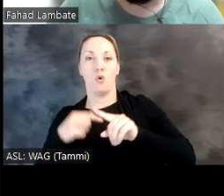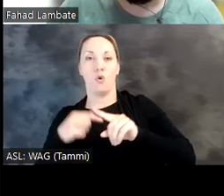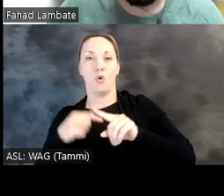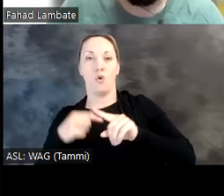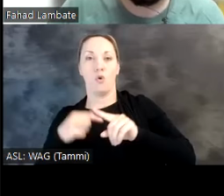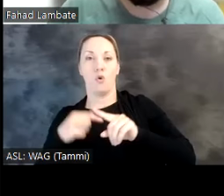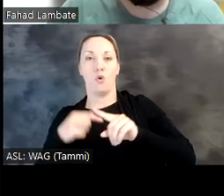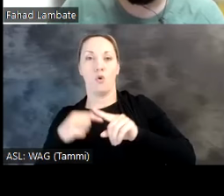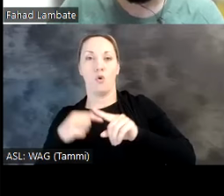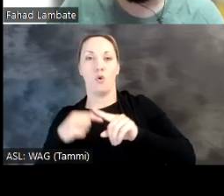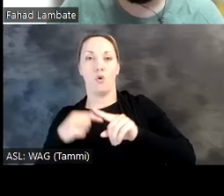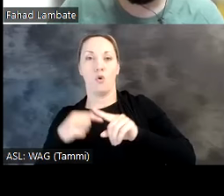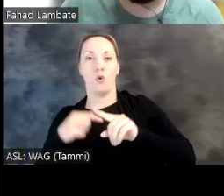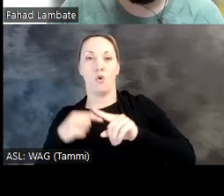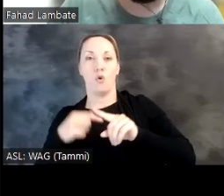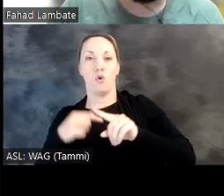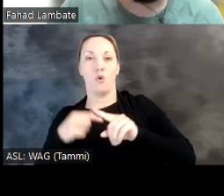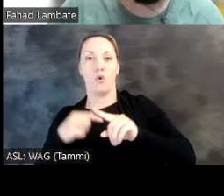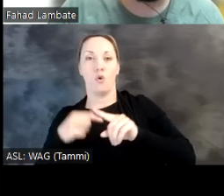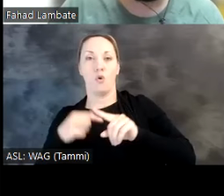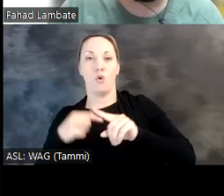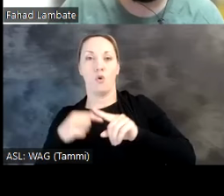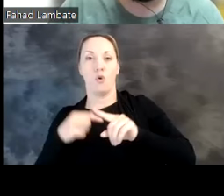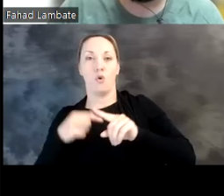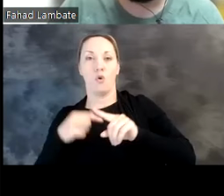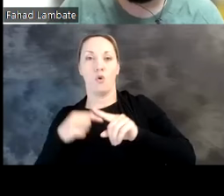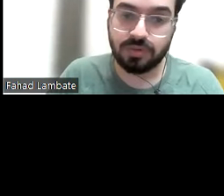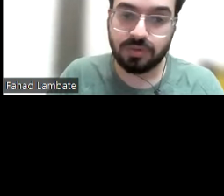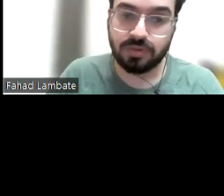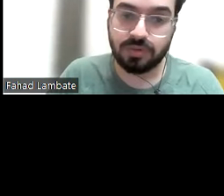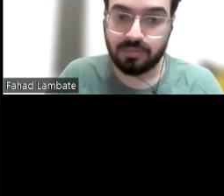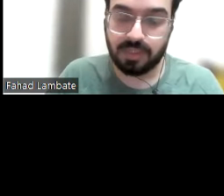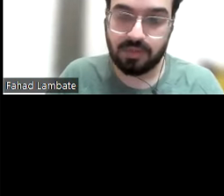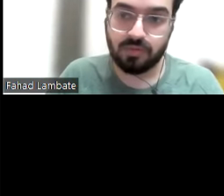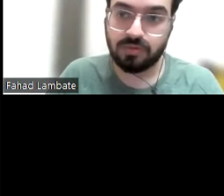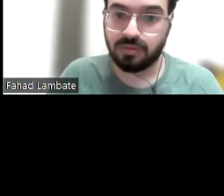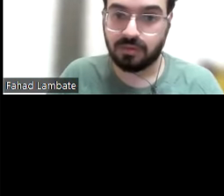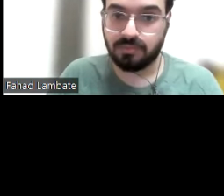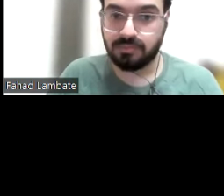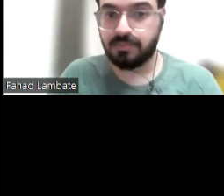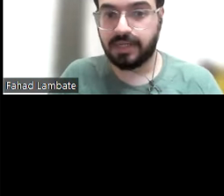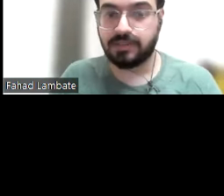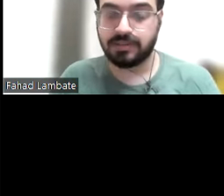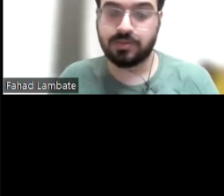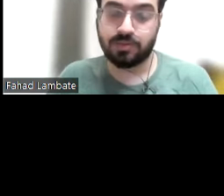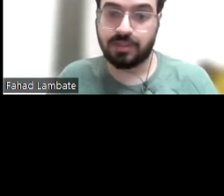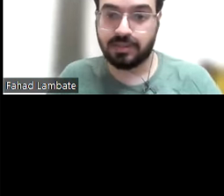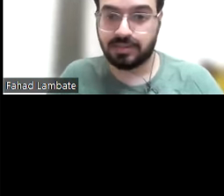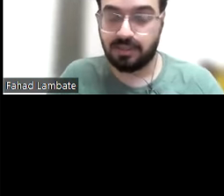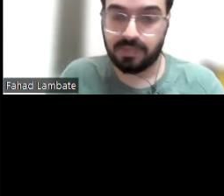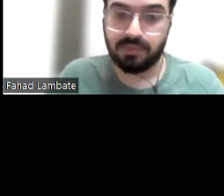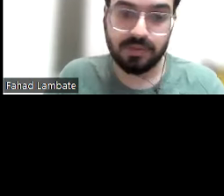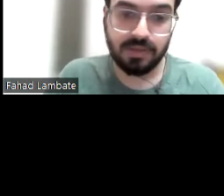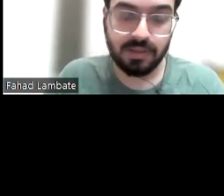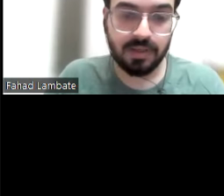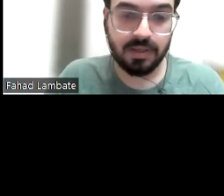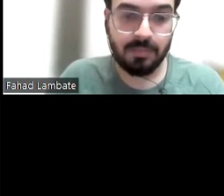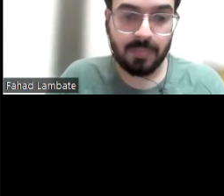it won't be a fail, because there is a mechanism to basically close that menu by just using an escape